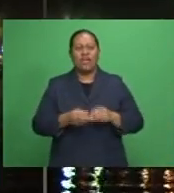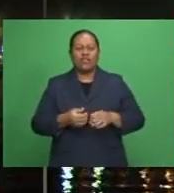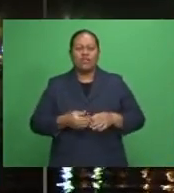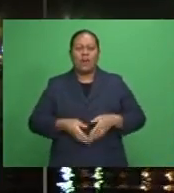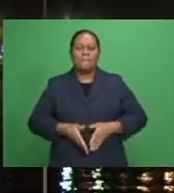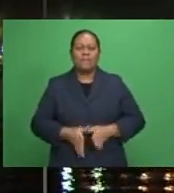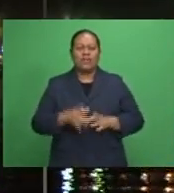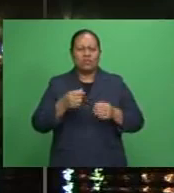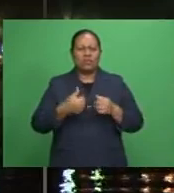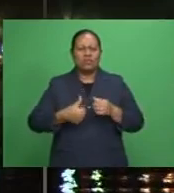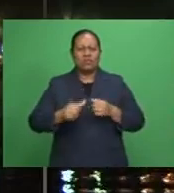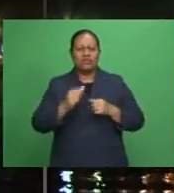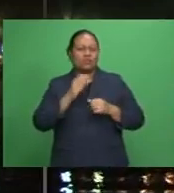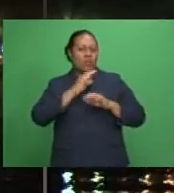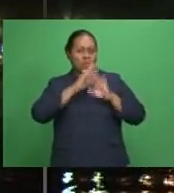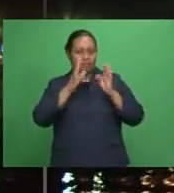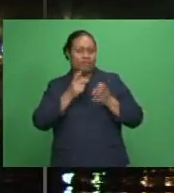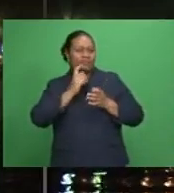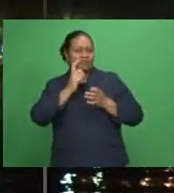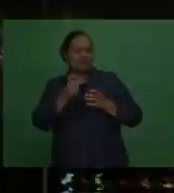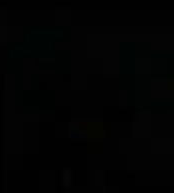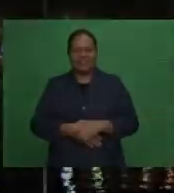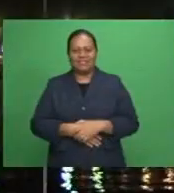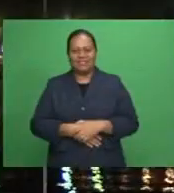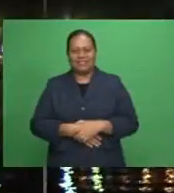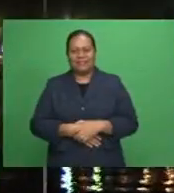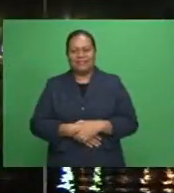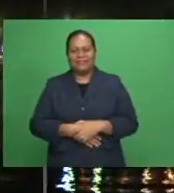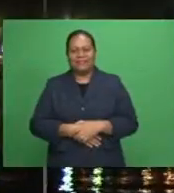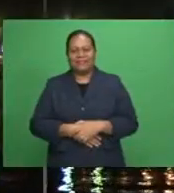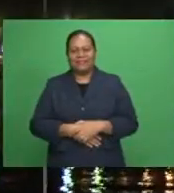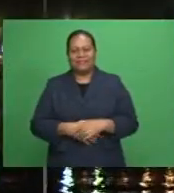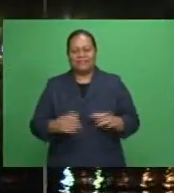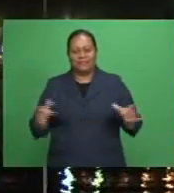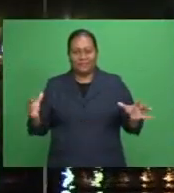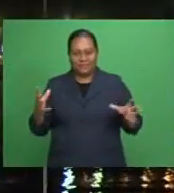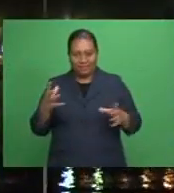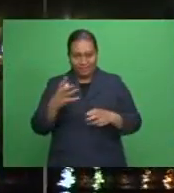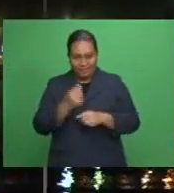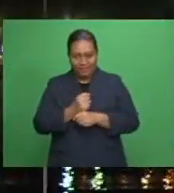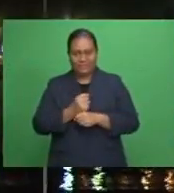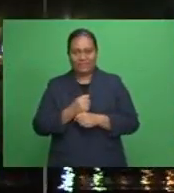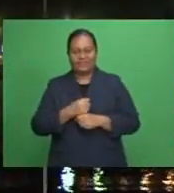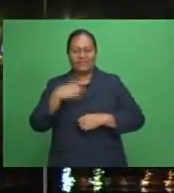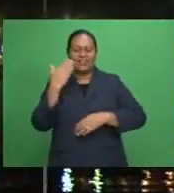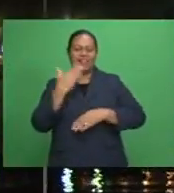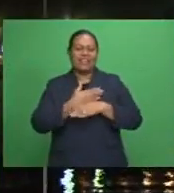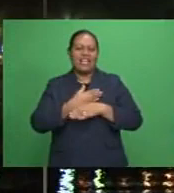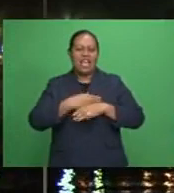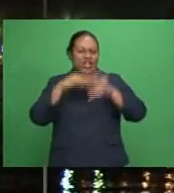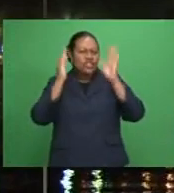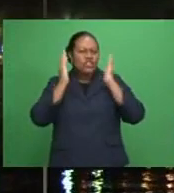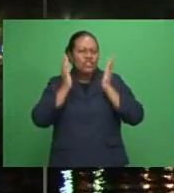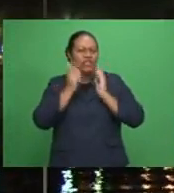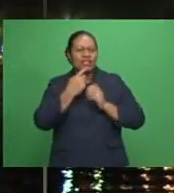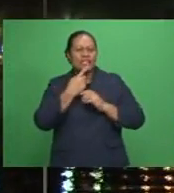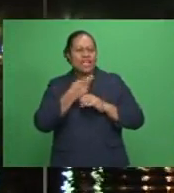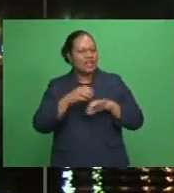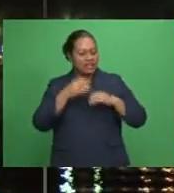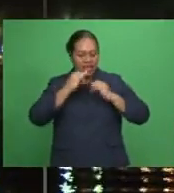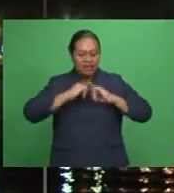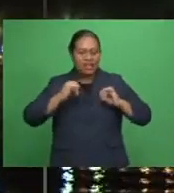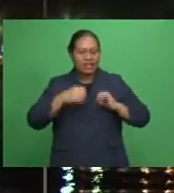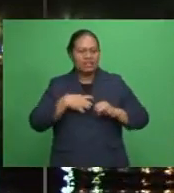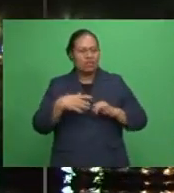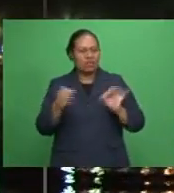but wonderful action by people around the globe. Recapping the main stories for tonight. Church says no inquiry into reports